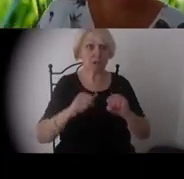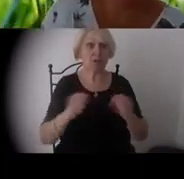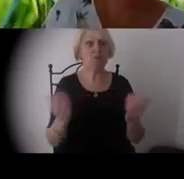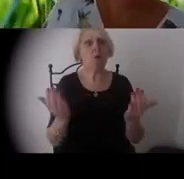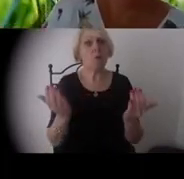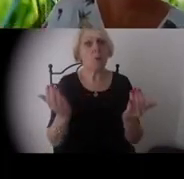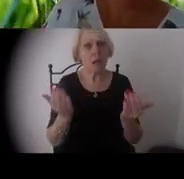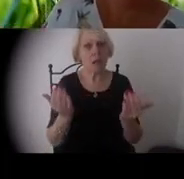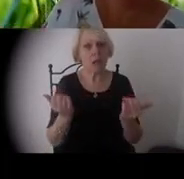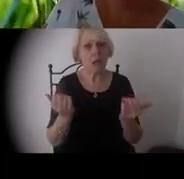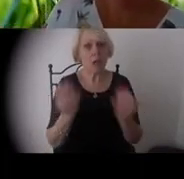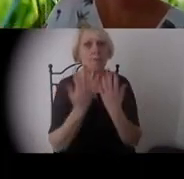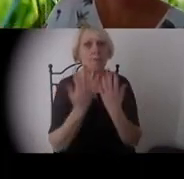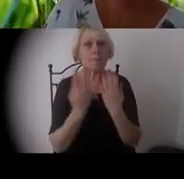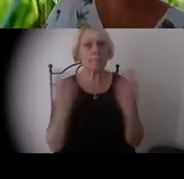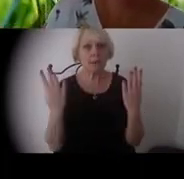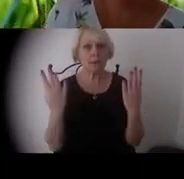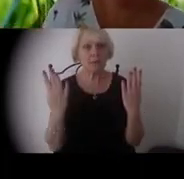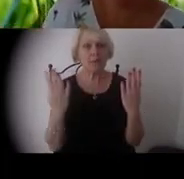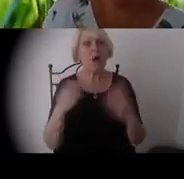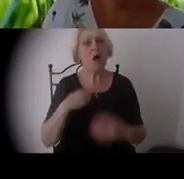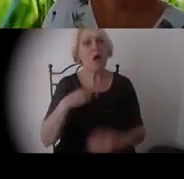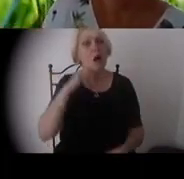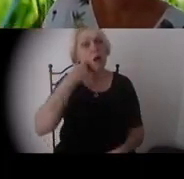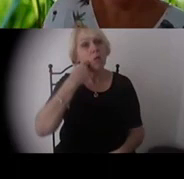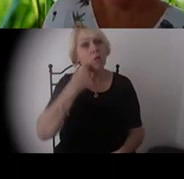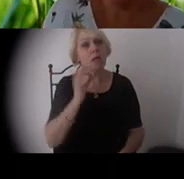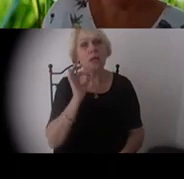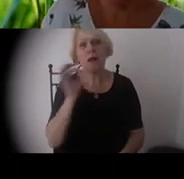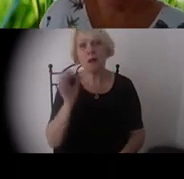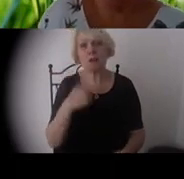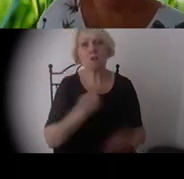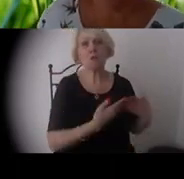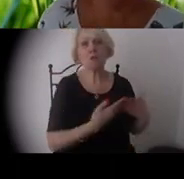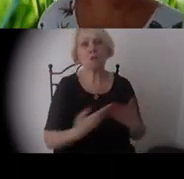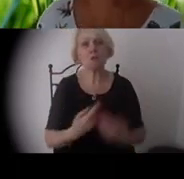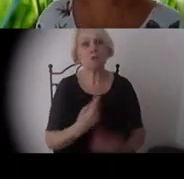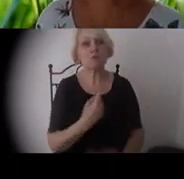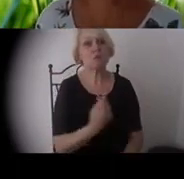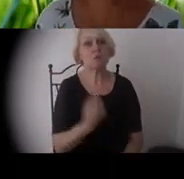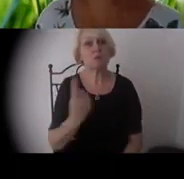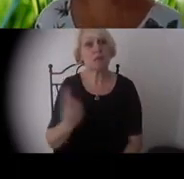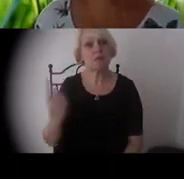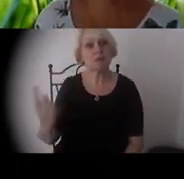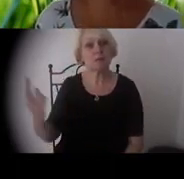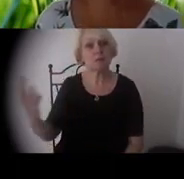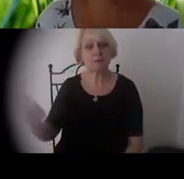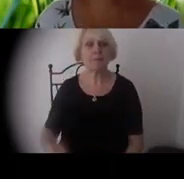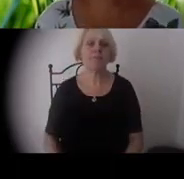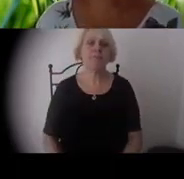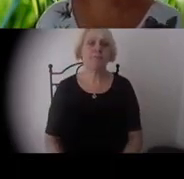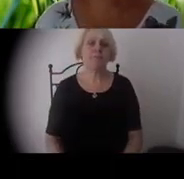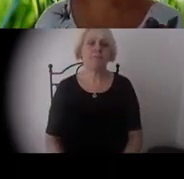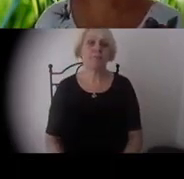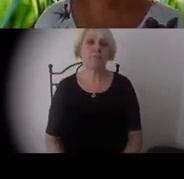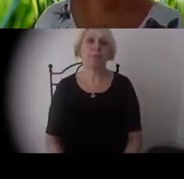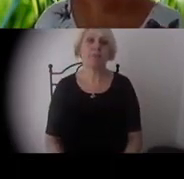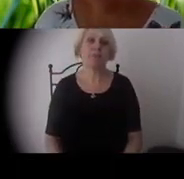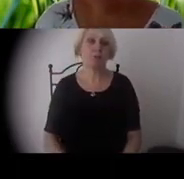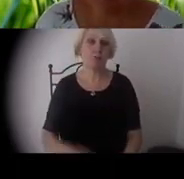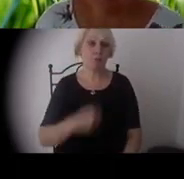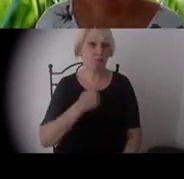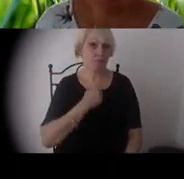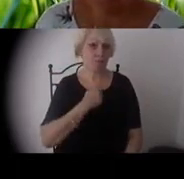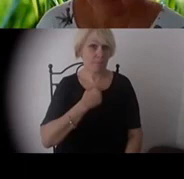panel guests. I will ask them to introduce themselves shortly, but if I just say from my pictures, we've